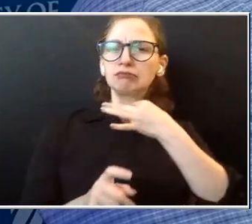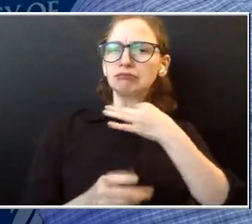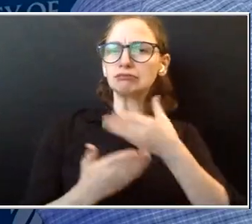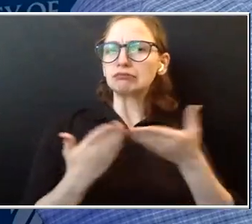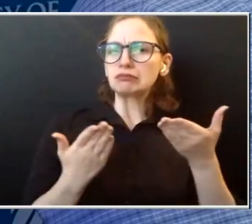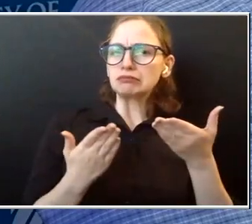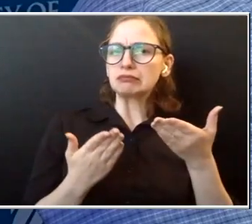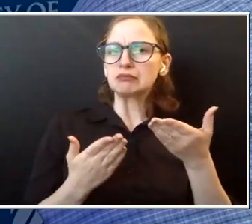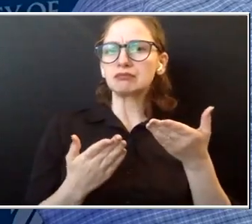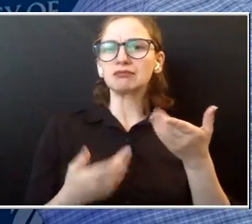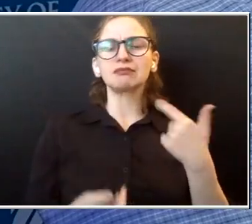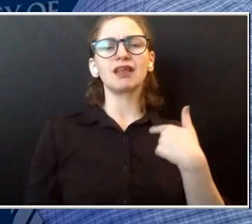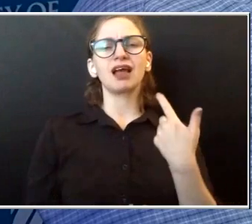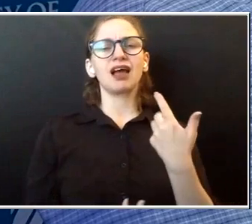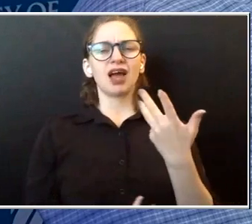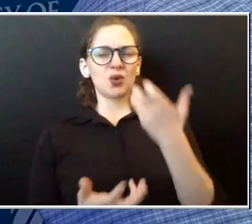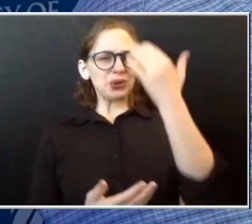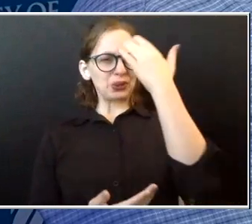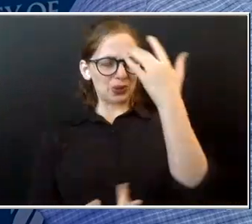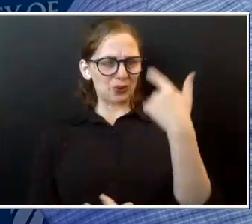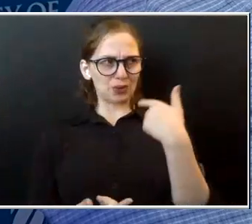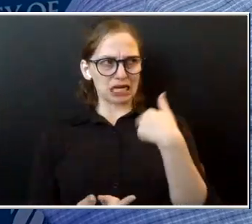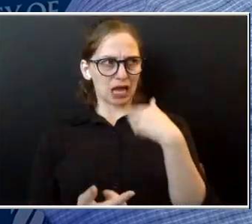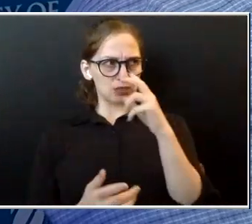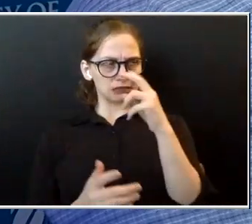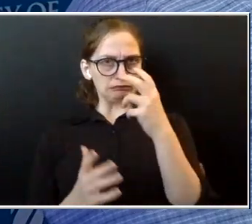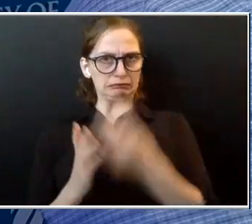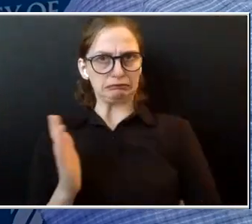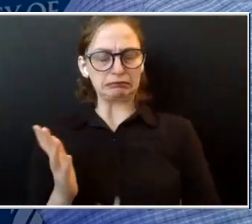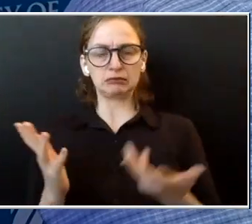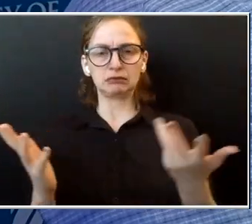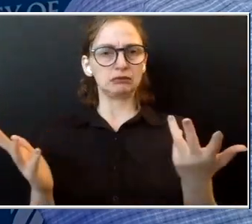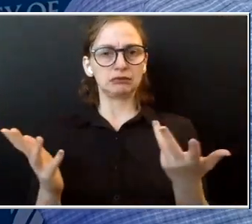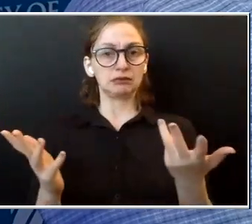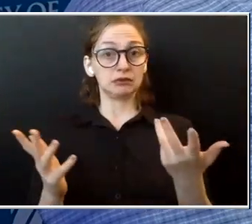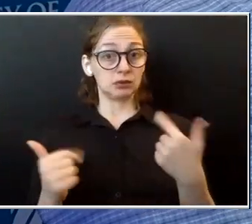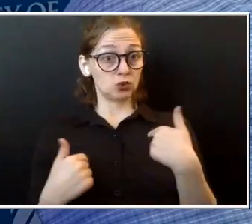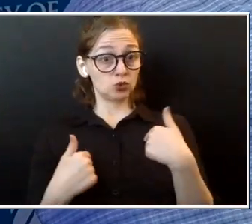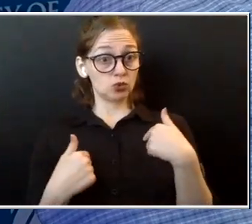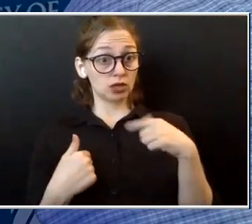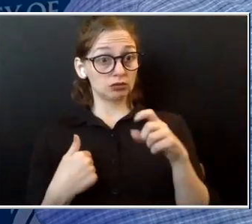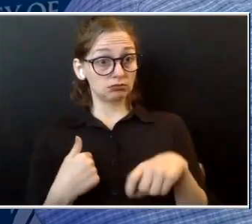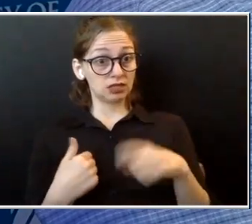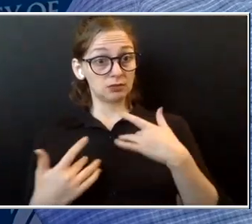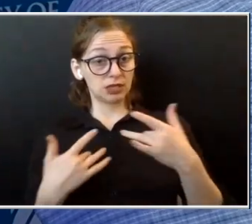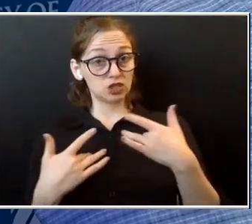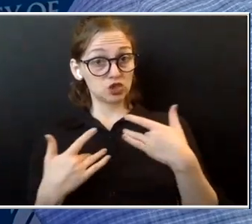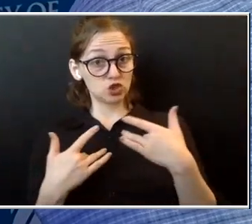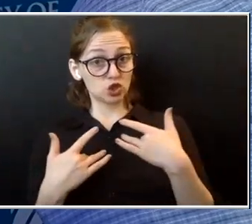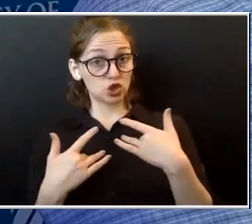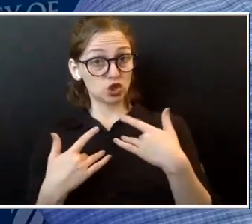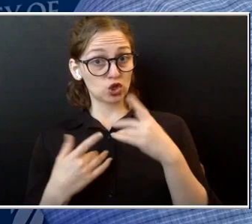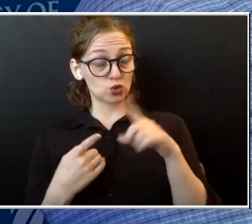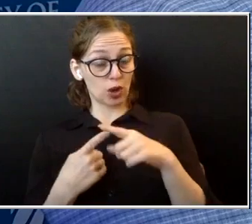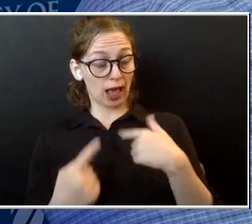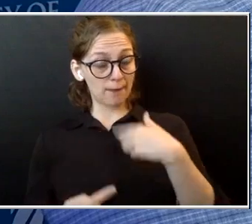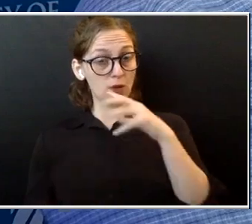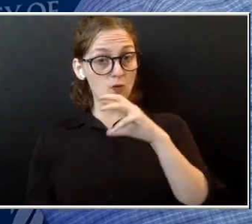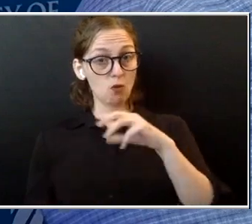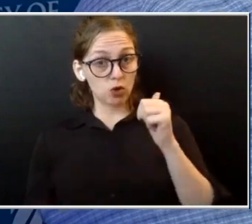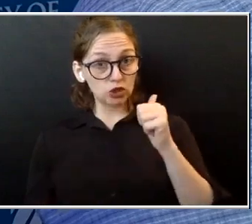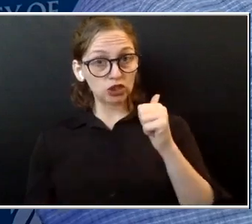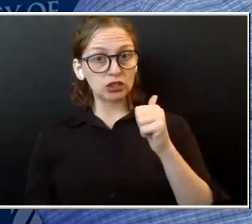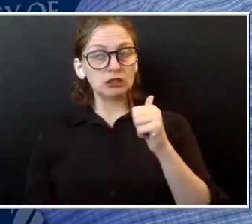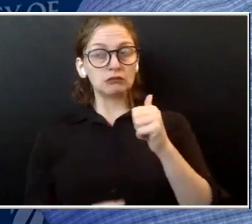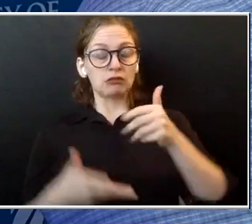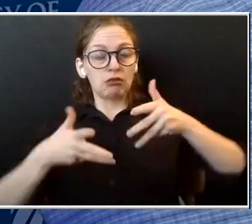getting myself into and whether or not I needed to be concerned as I grow older with having one kidney. And